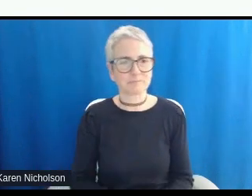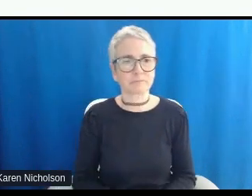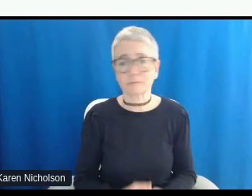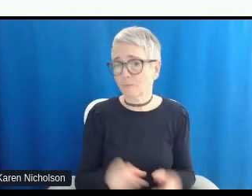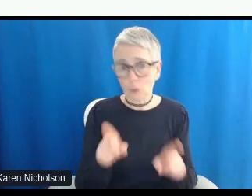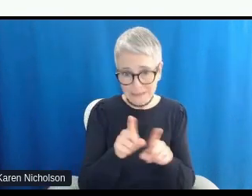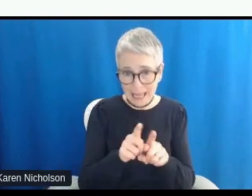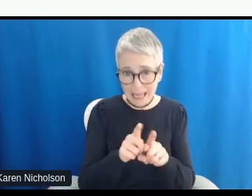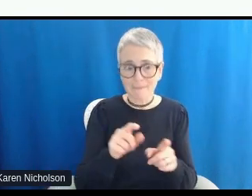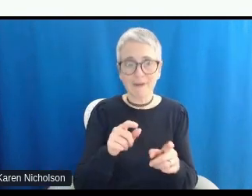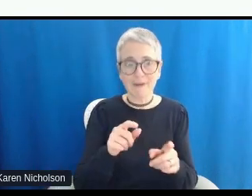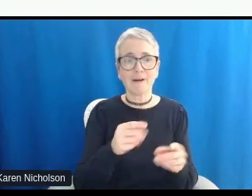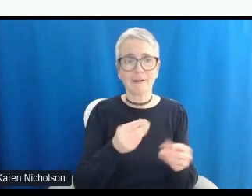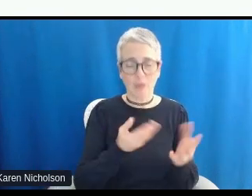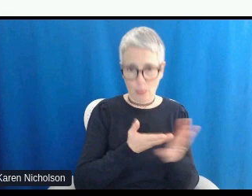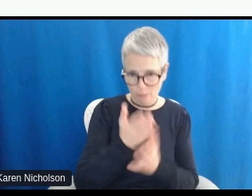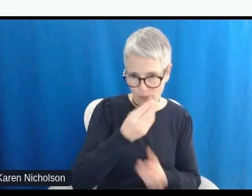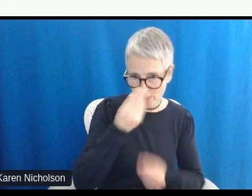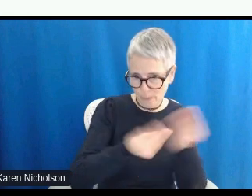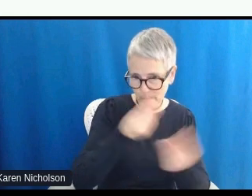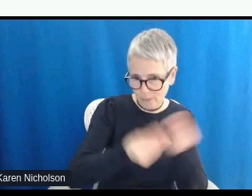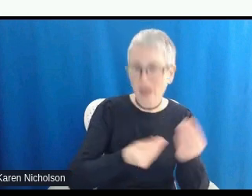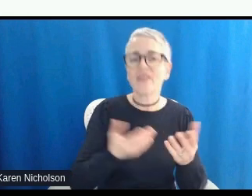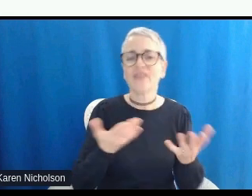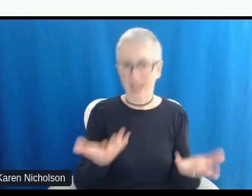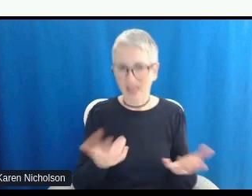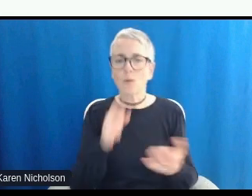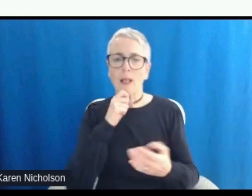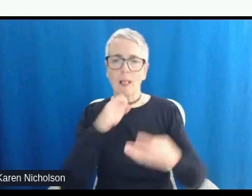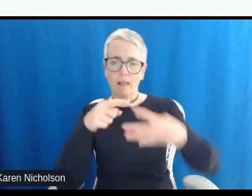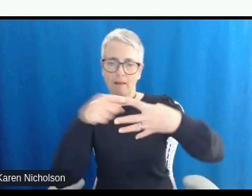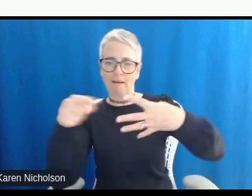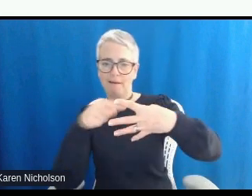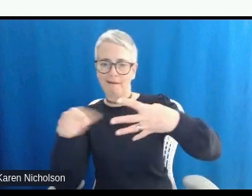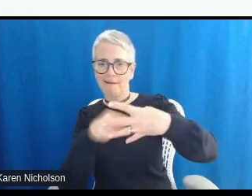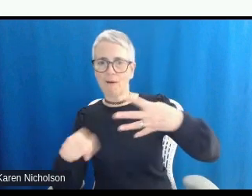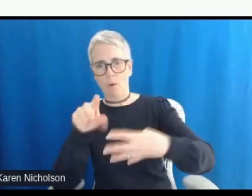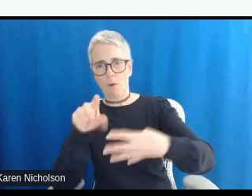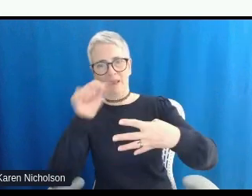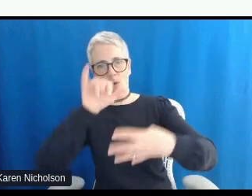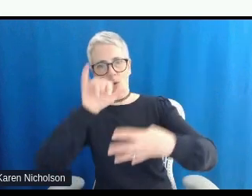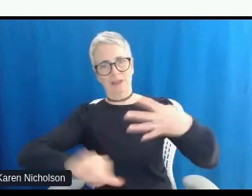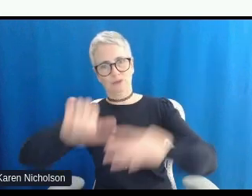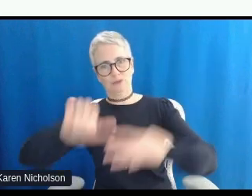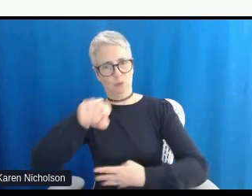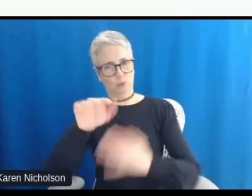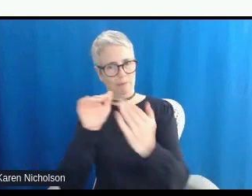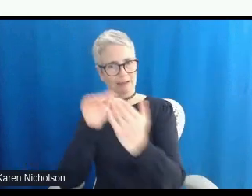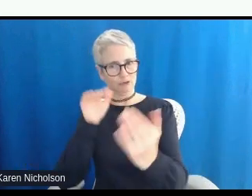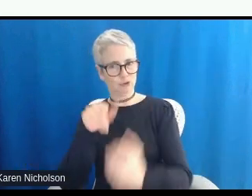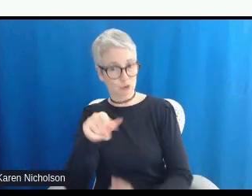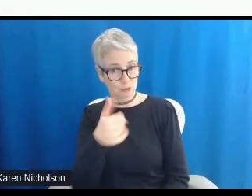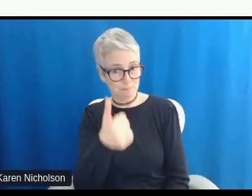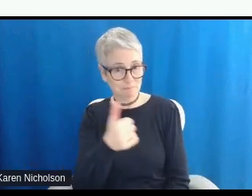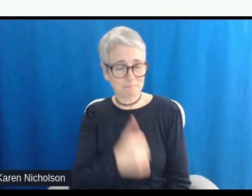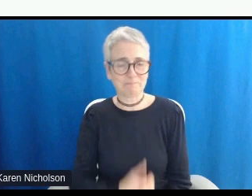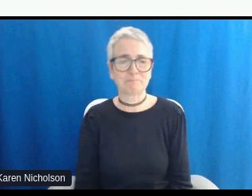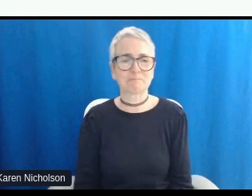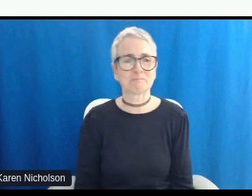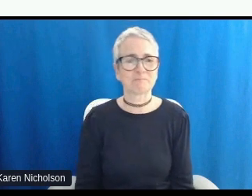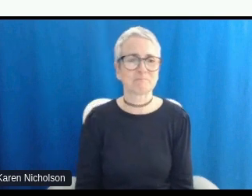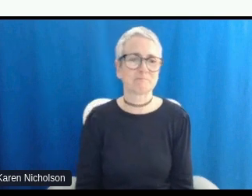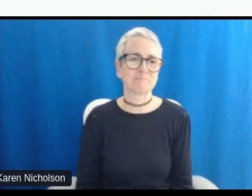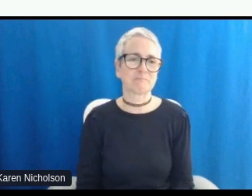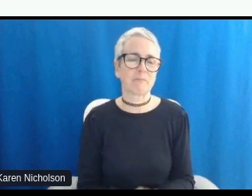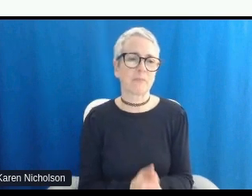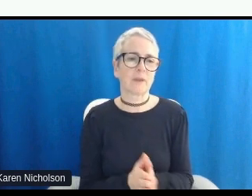after this. So I'm going to go through the statements and just ask you to pick the one that you think most closely matches where you think you are as an